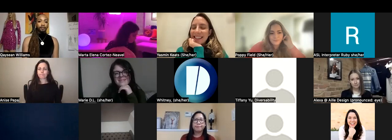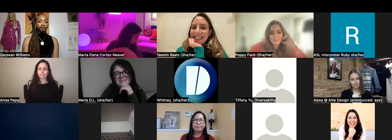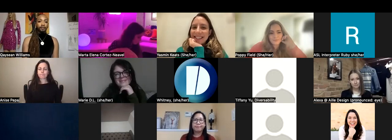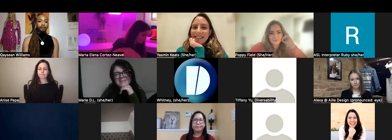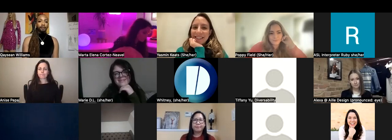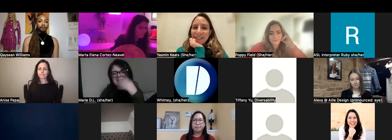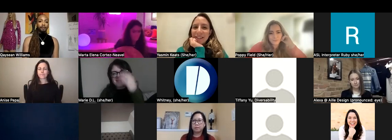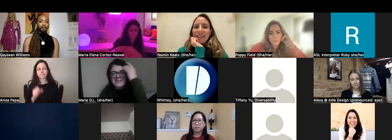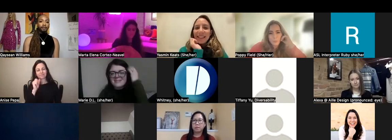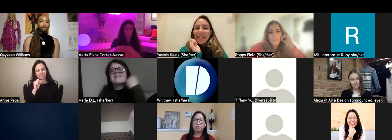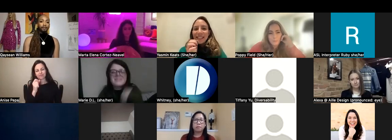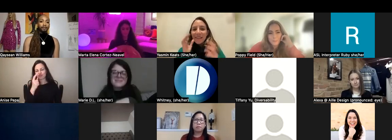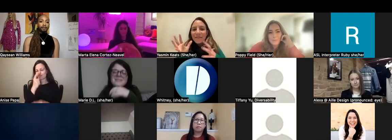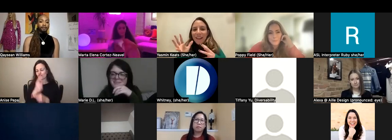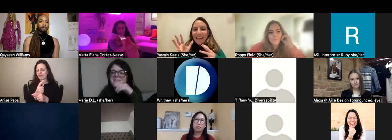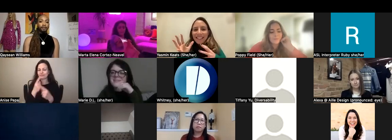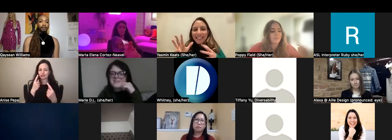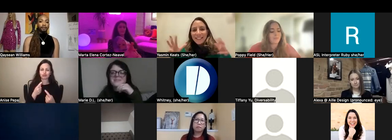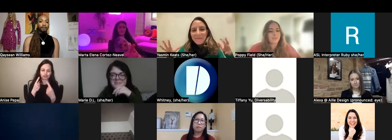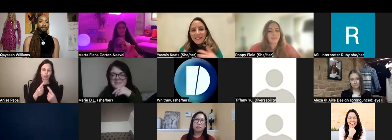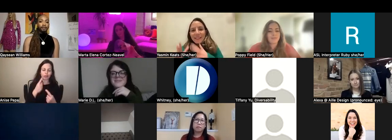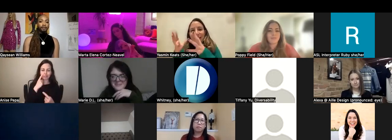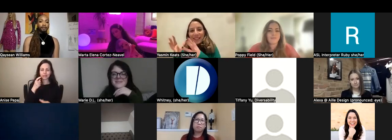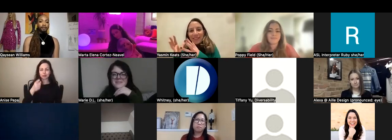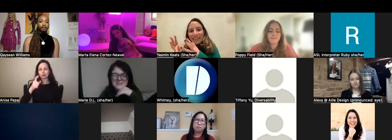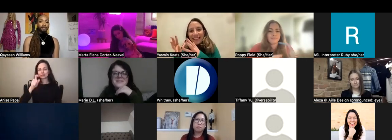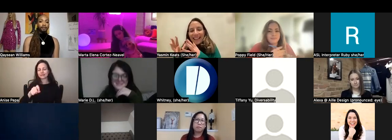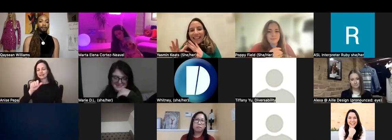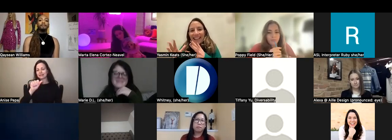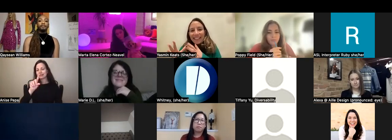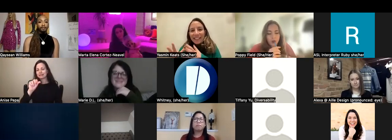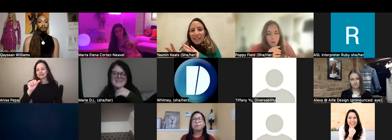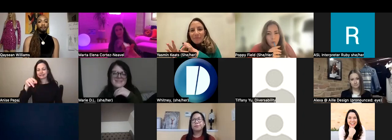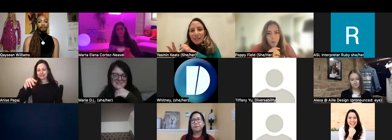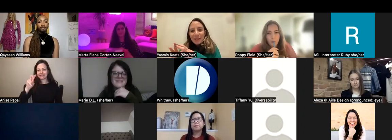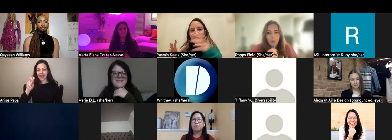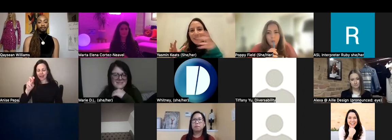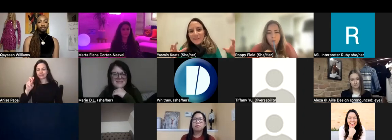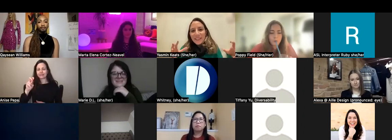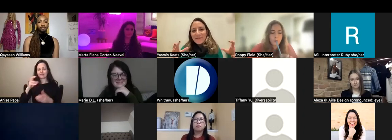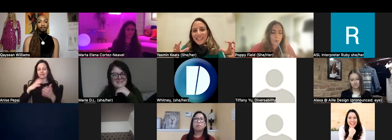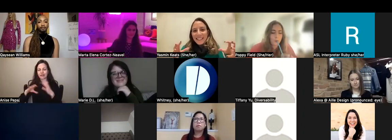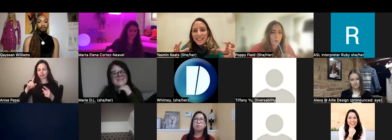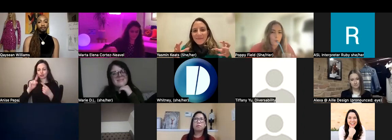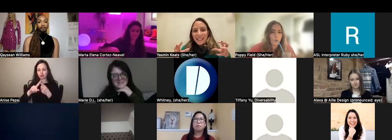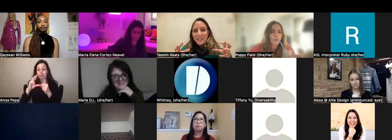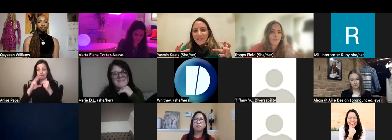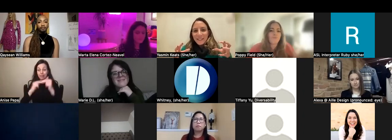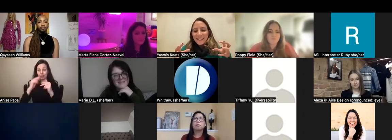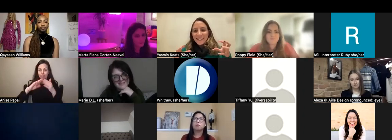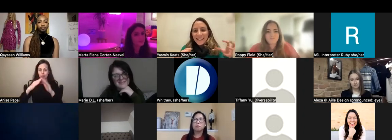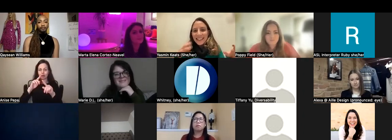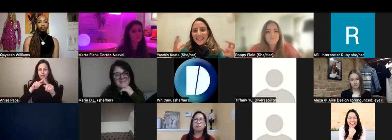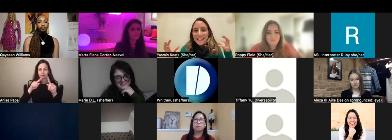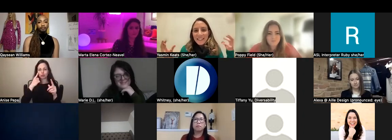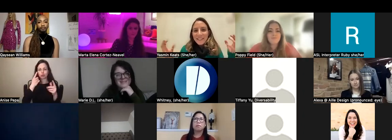Yeah, because it's a struggle, because you need the adaptive fashion to build this community, and then, but you don't want it to be completely separate in the future,